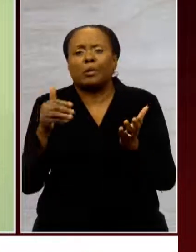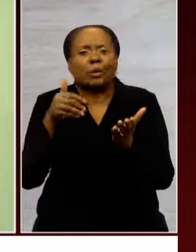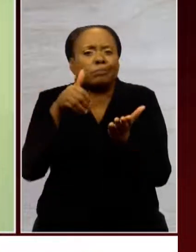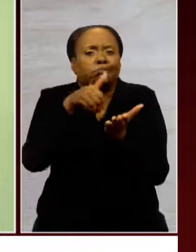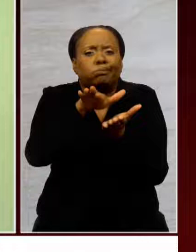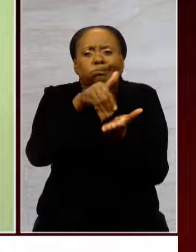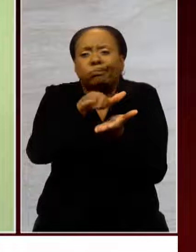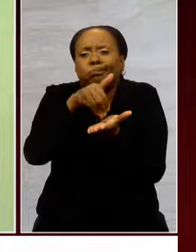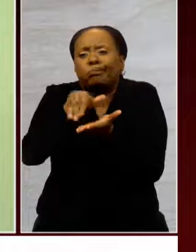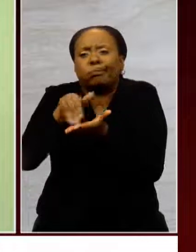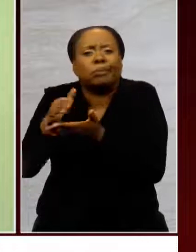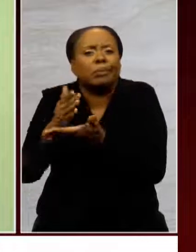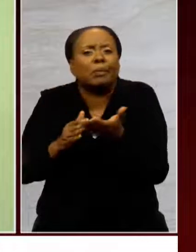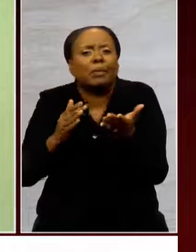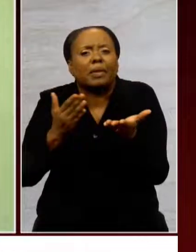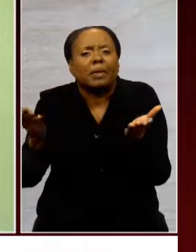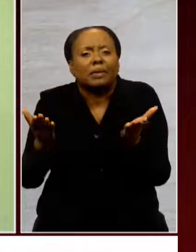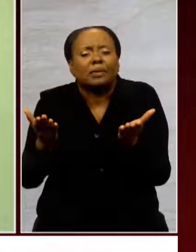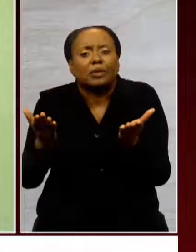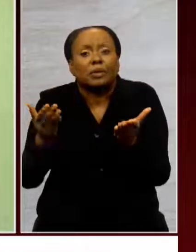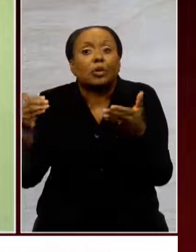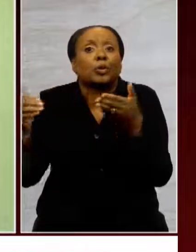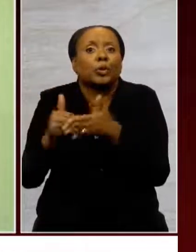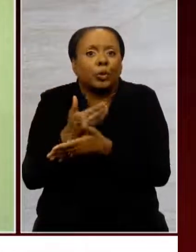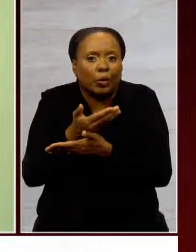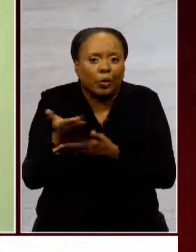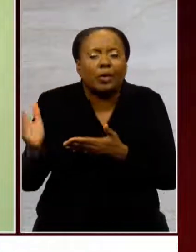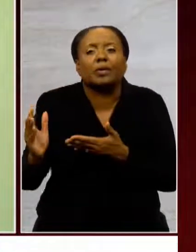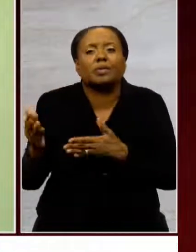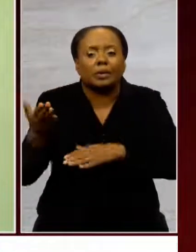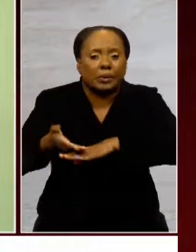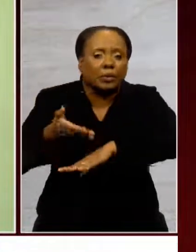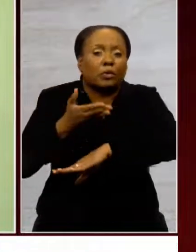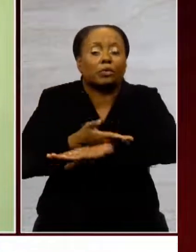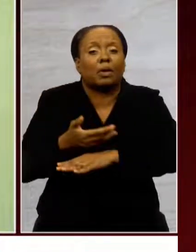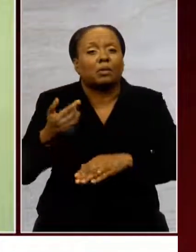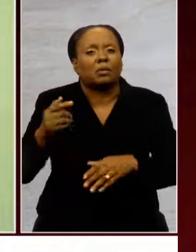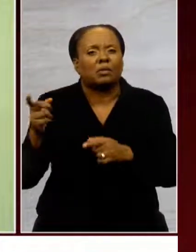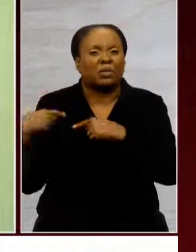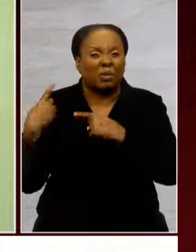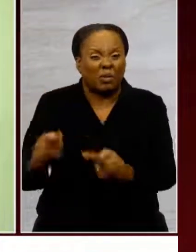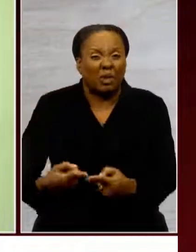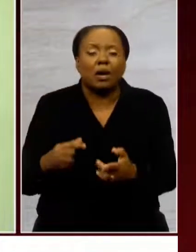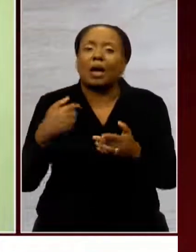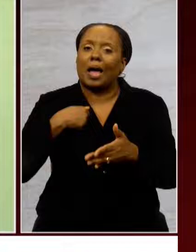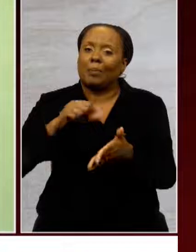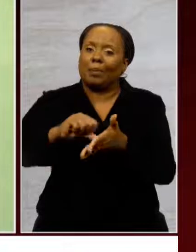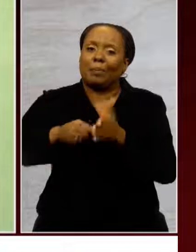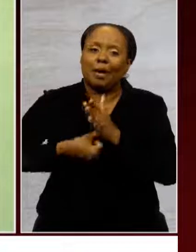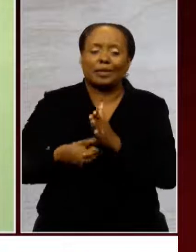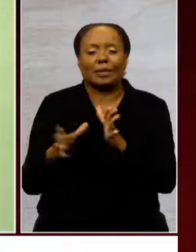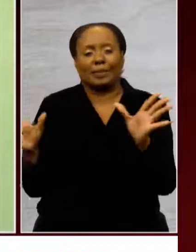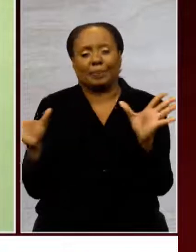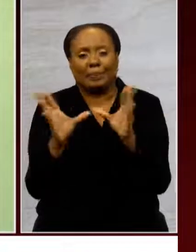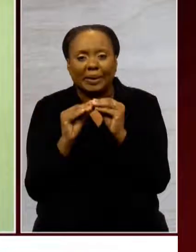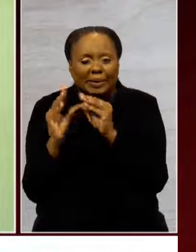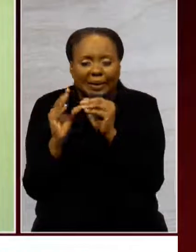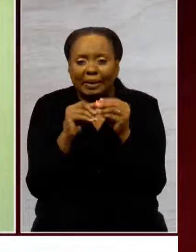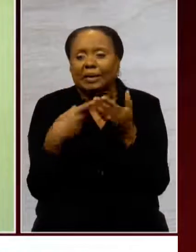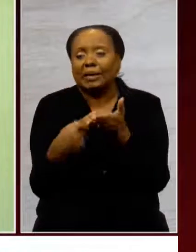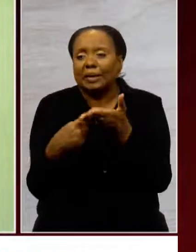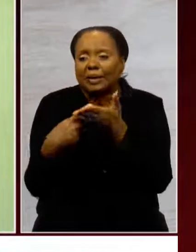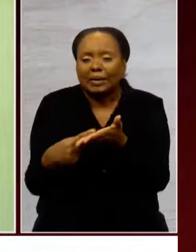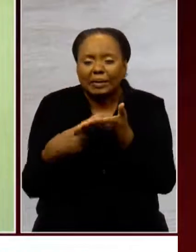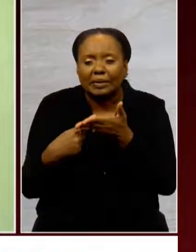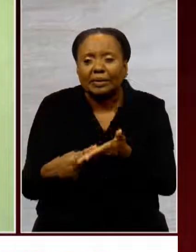quickly as possible. And this is one of the ways forward. And I'm impressed with what we're doing so far. I think we've covered a lot of ground. We've actually